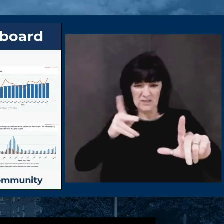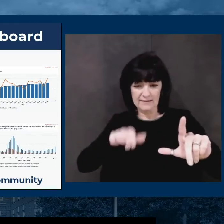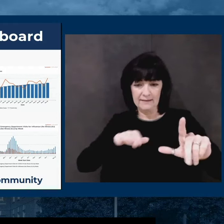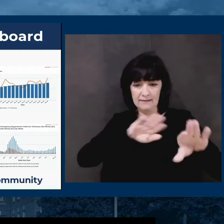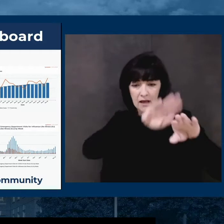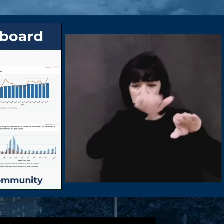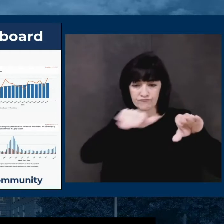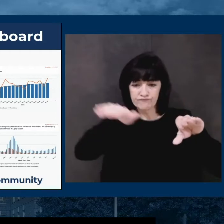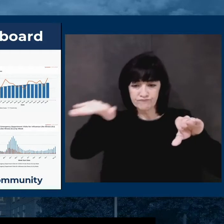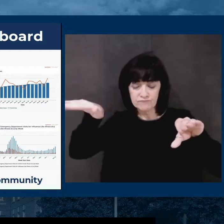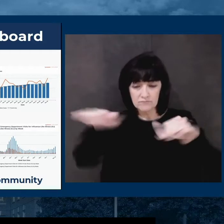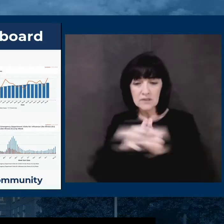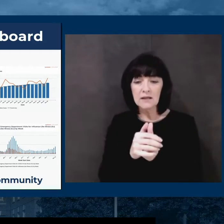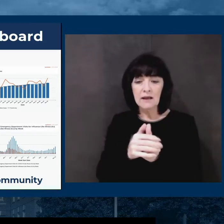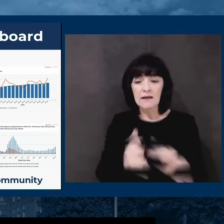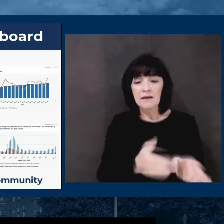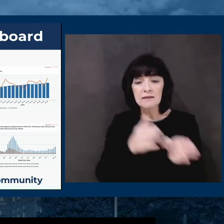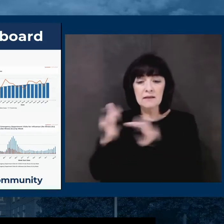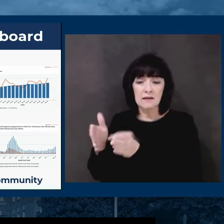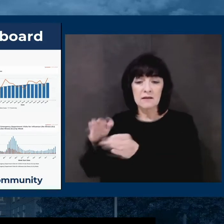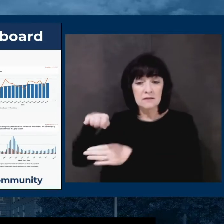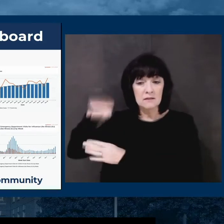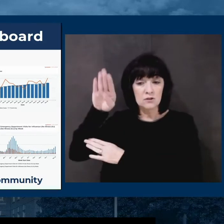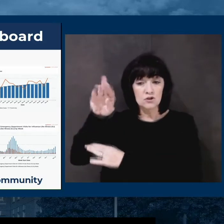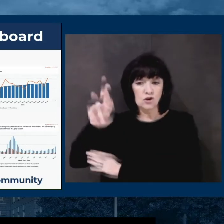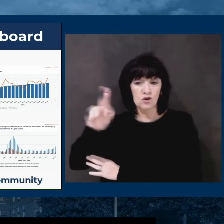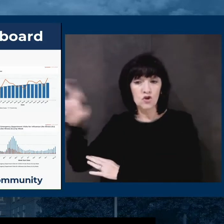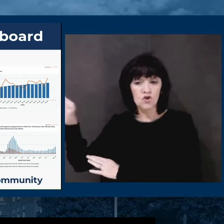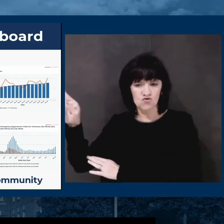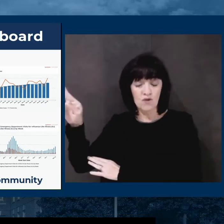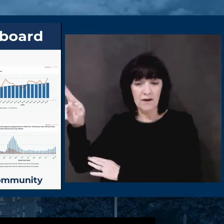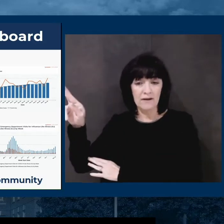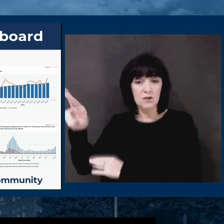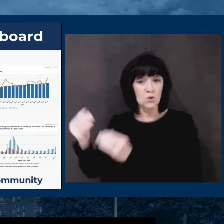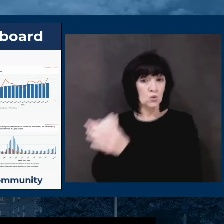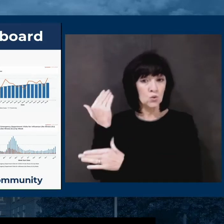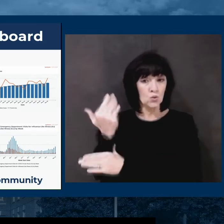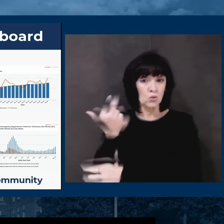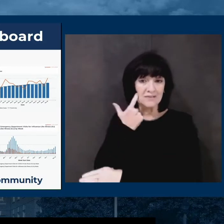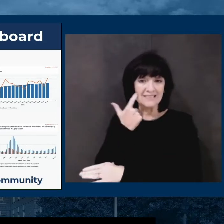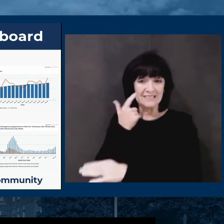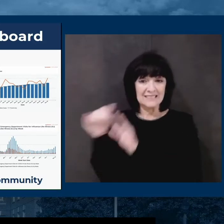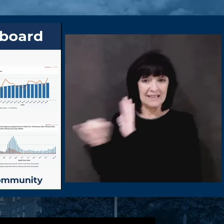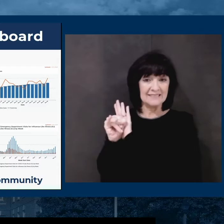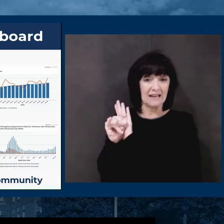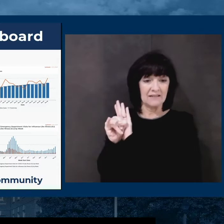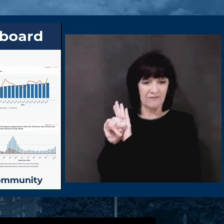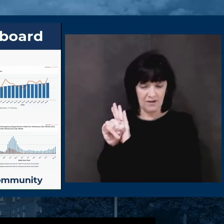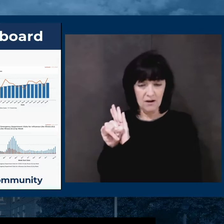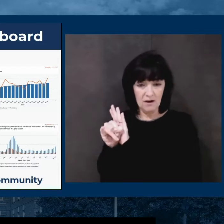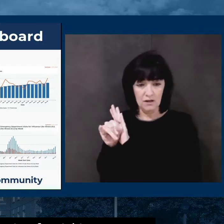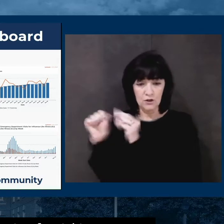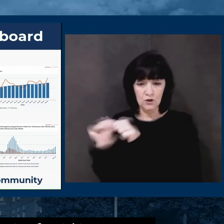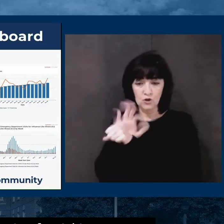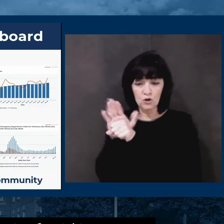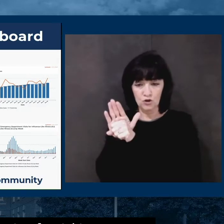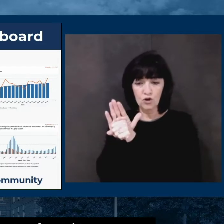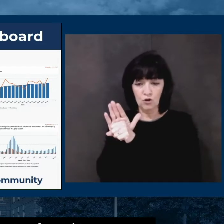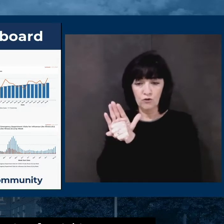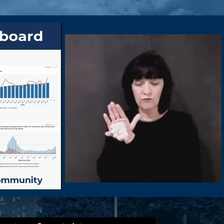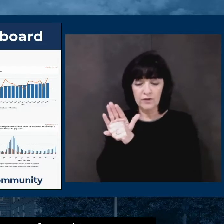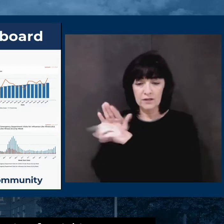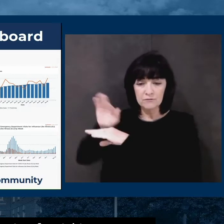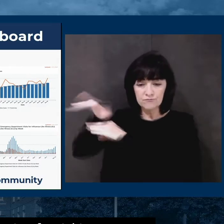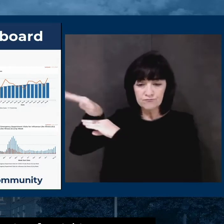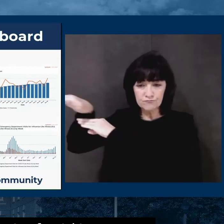continue to rise at the top far right. In the bottom left and center, the percentage of